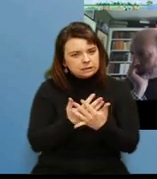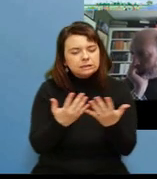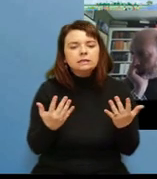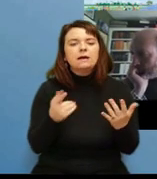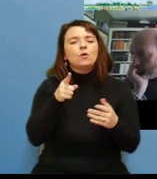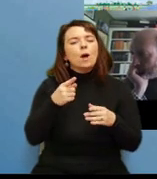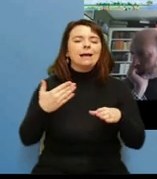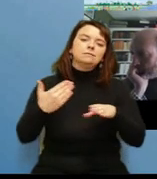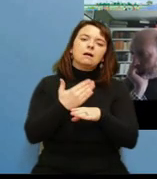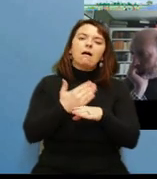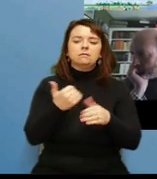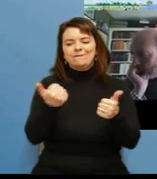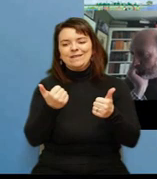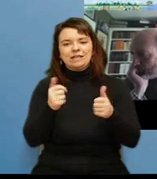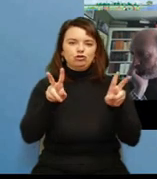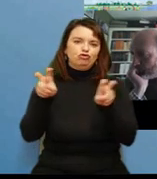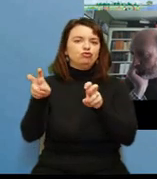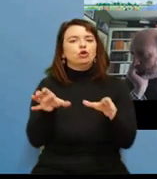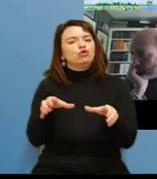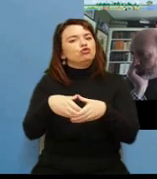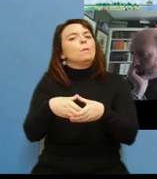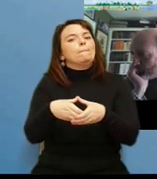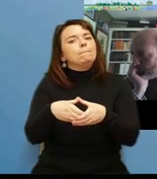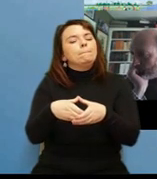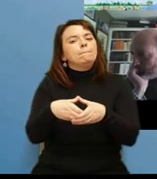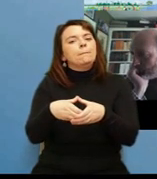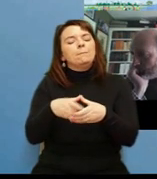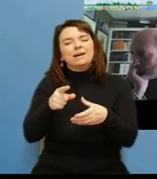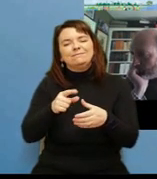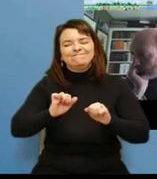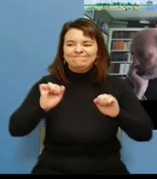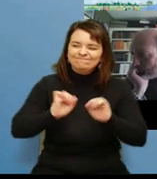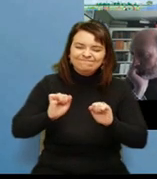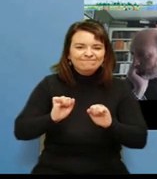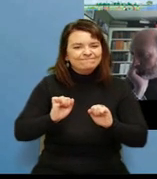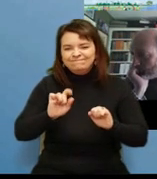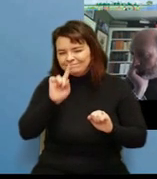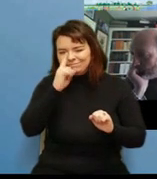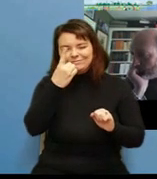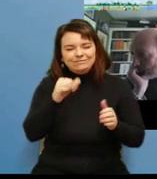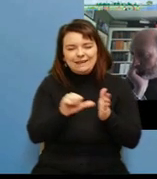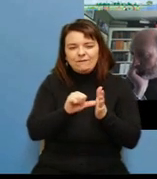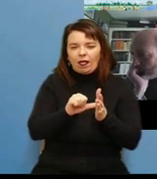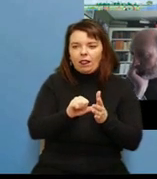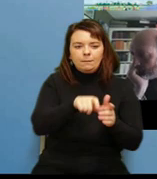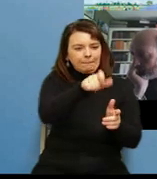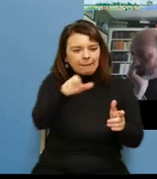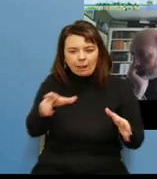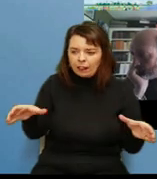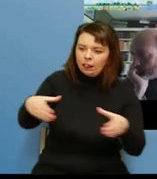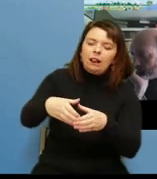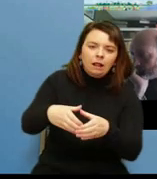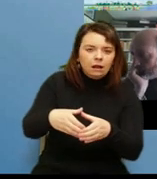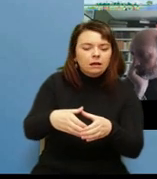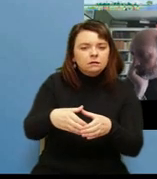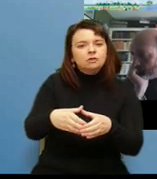a task and finish group around that, but we haven't been able to get everybody together for various reasons. So we're doing